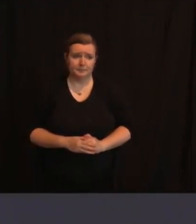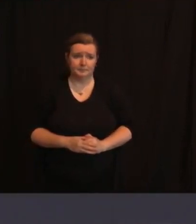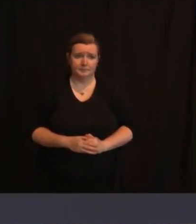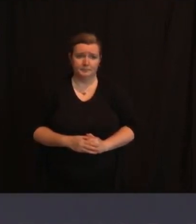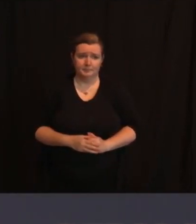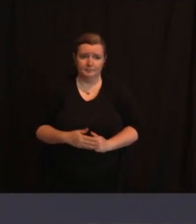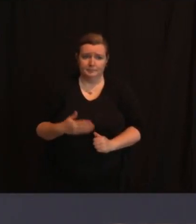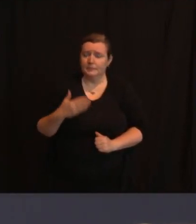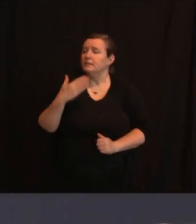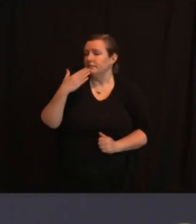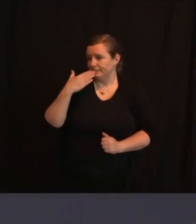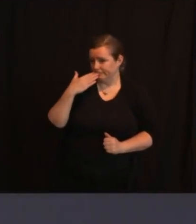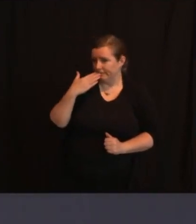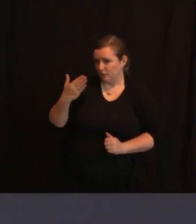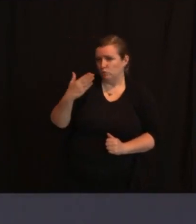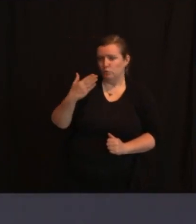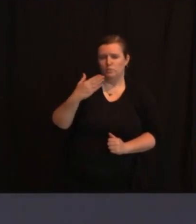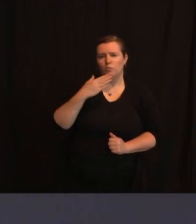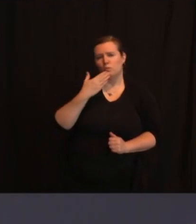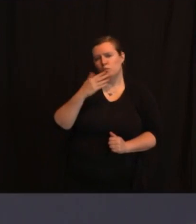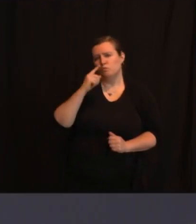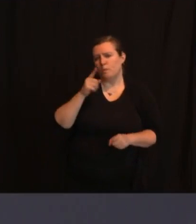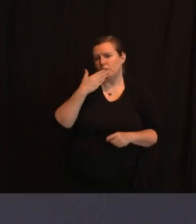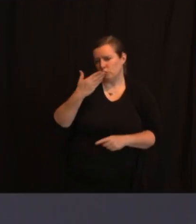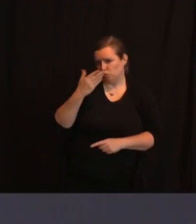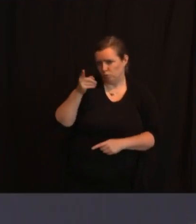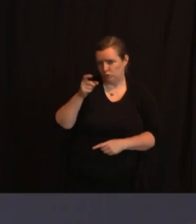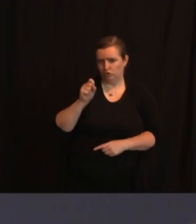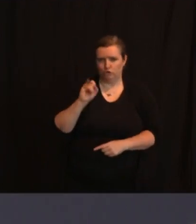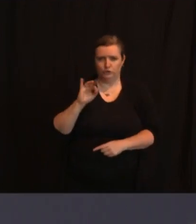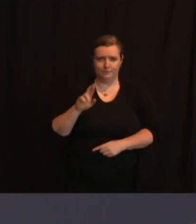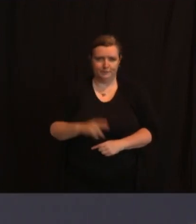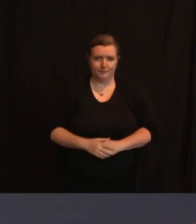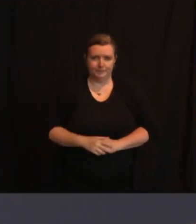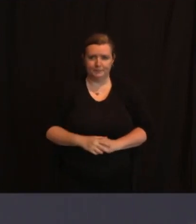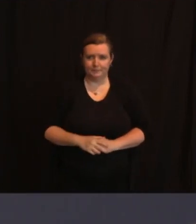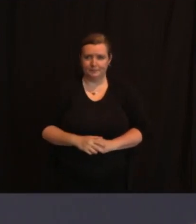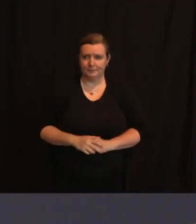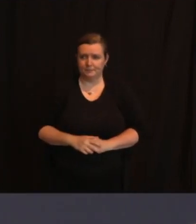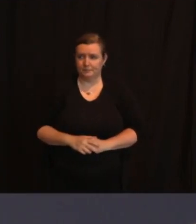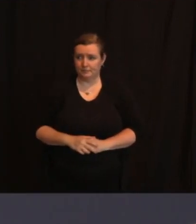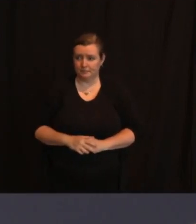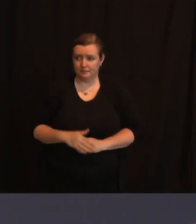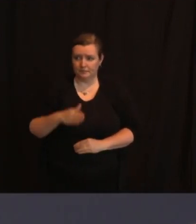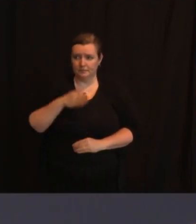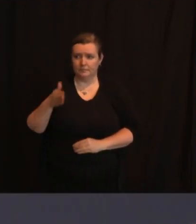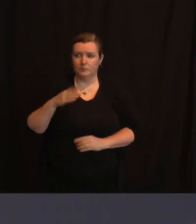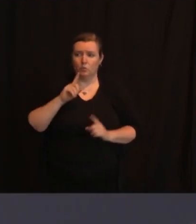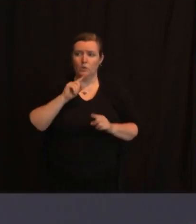do you have anything? You good? Sir, do you? Okay, hold on one sec. We're coming at you.